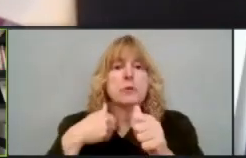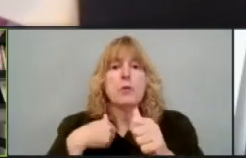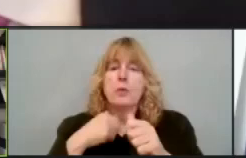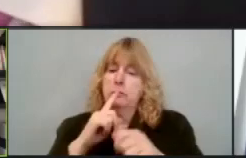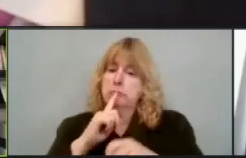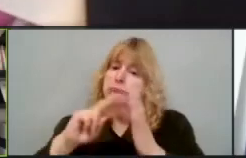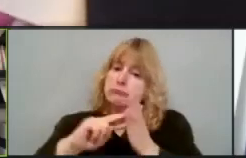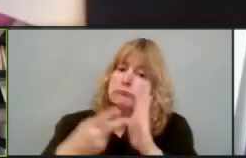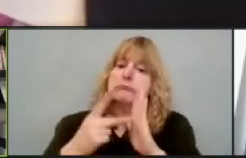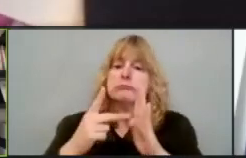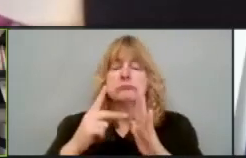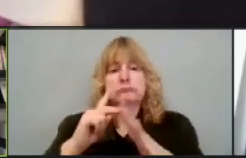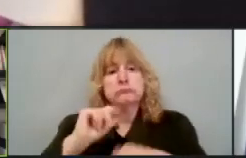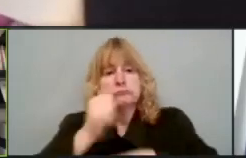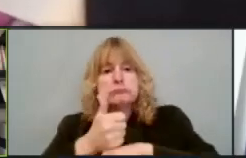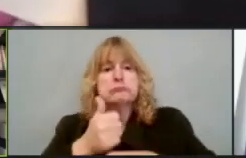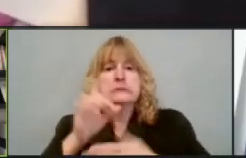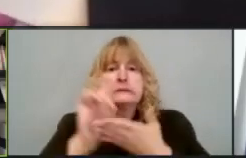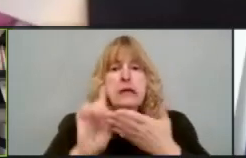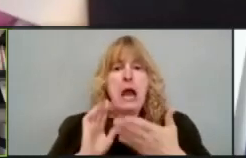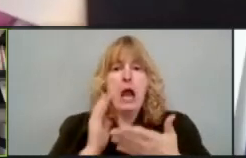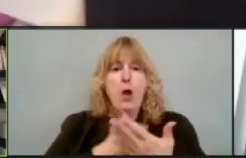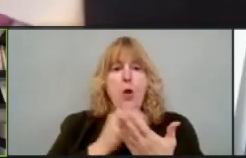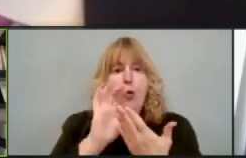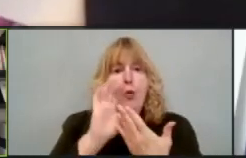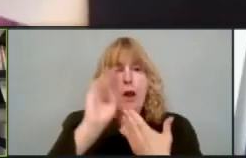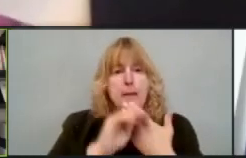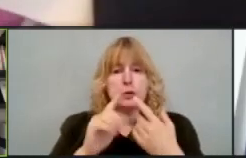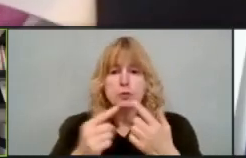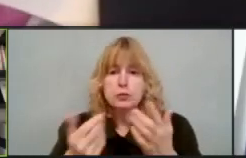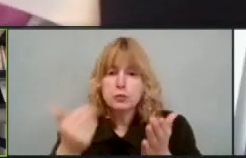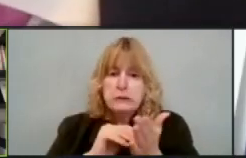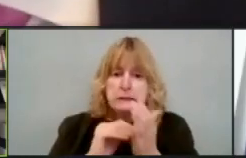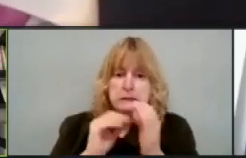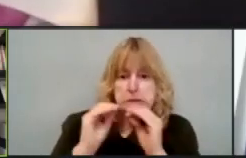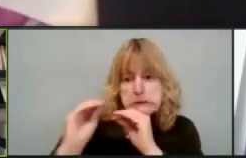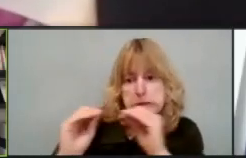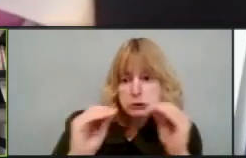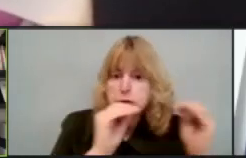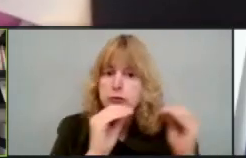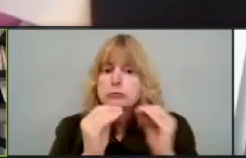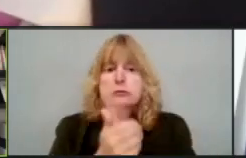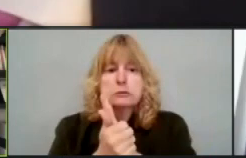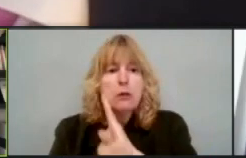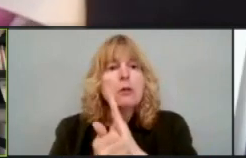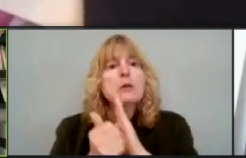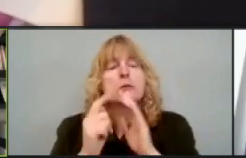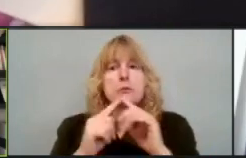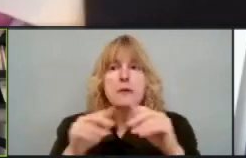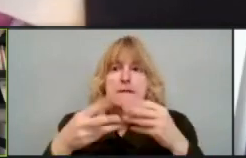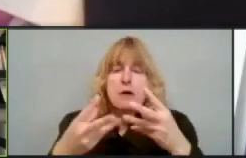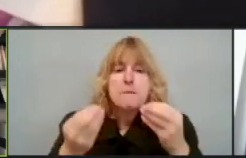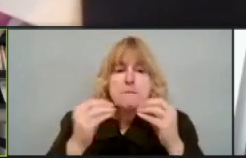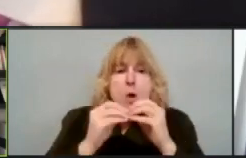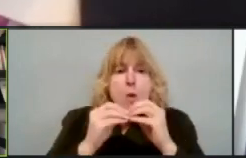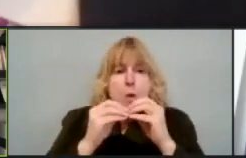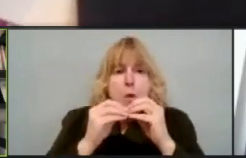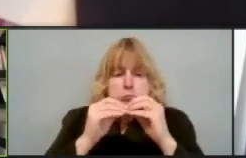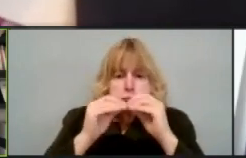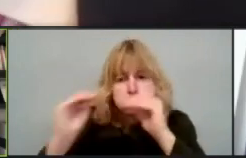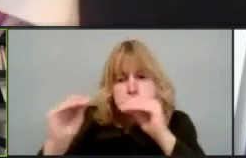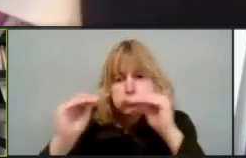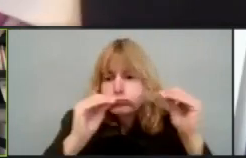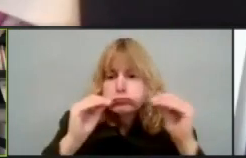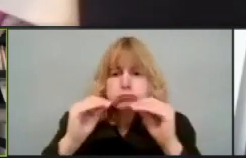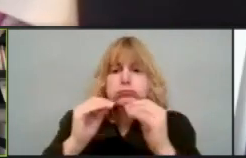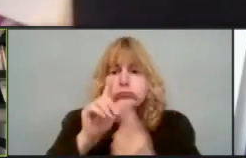to reteach those skills or provide more instruction time for those skills or standards so that our students have more time